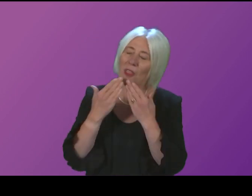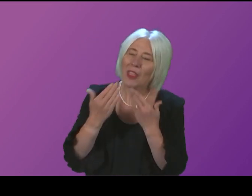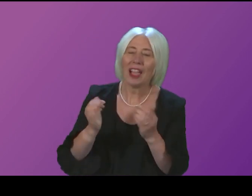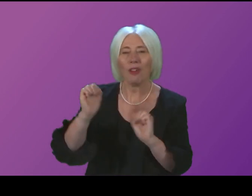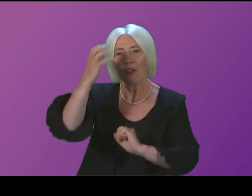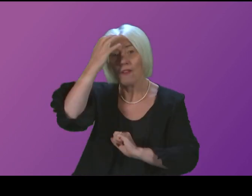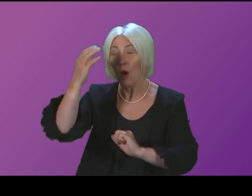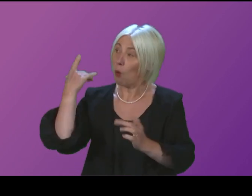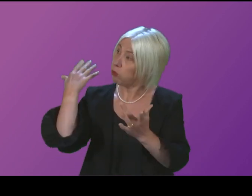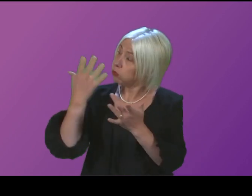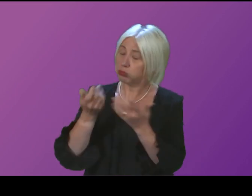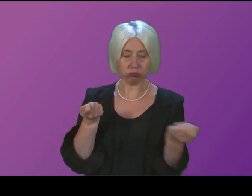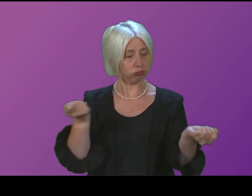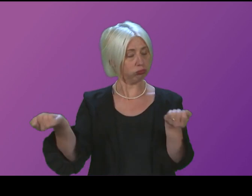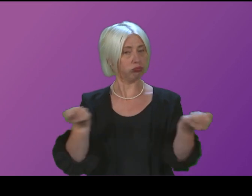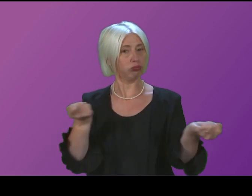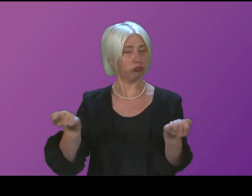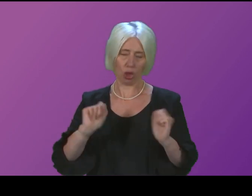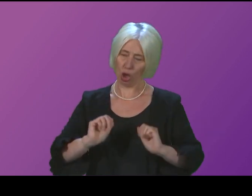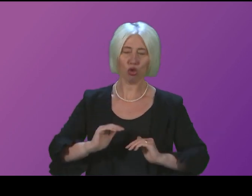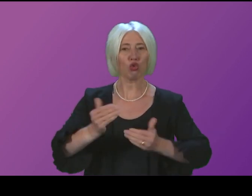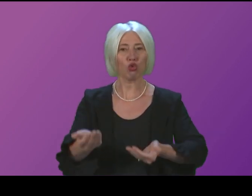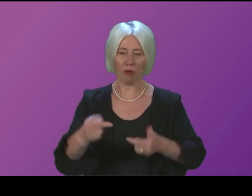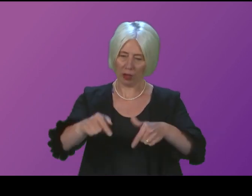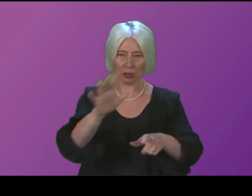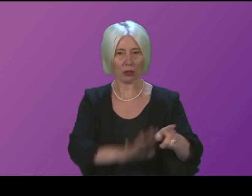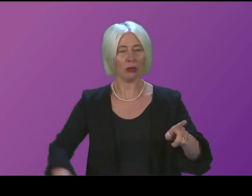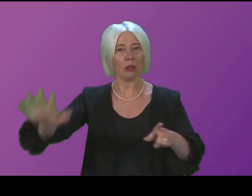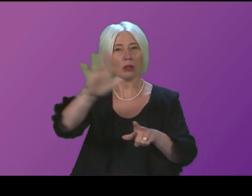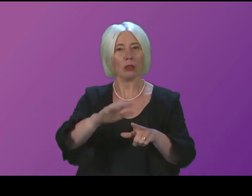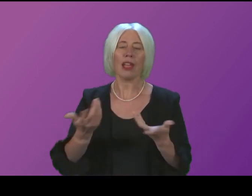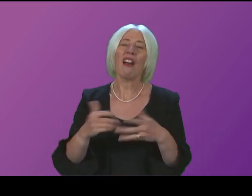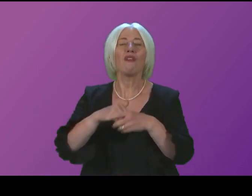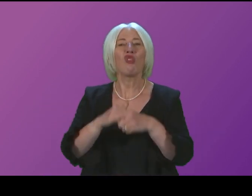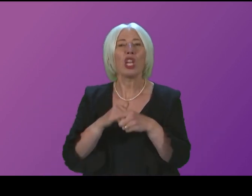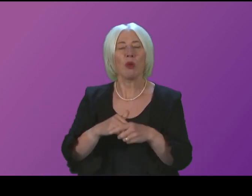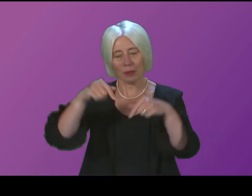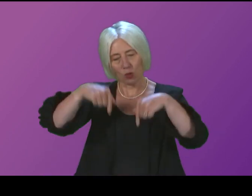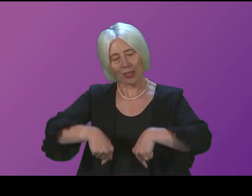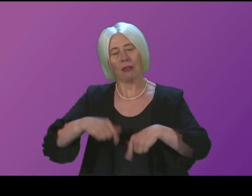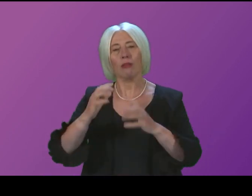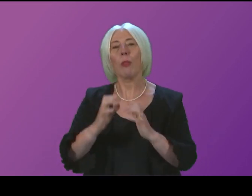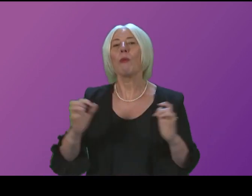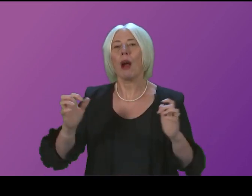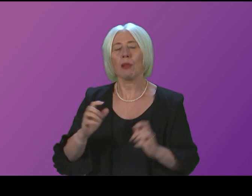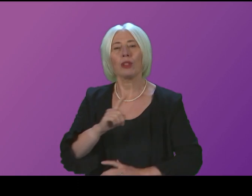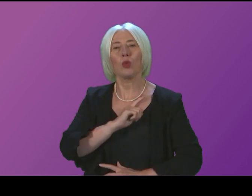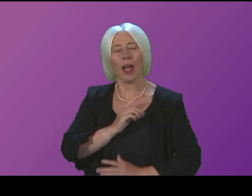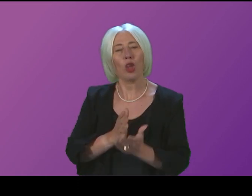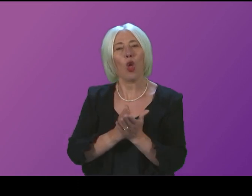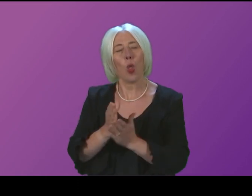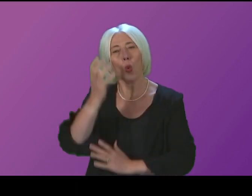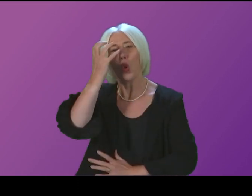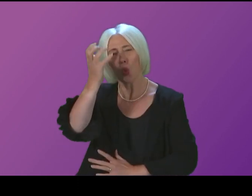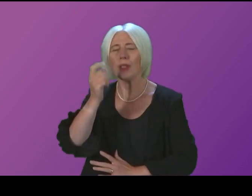Majesty's long reign, her service to this country, and her friendship to this Parliament. For in her, we have indeed had